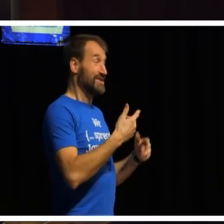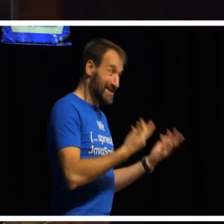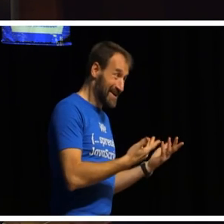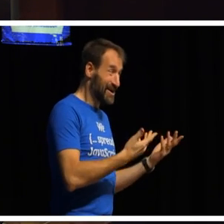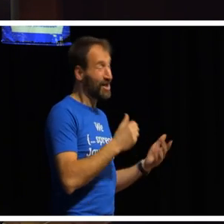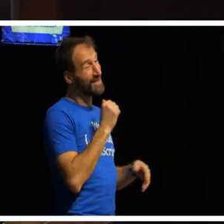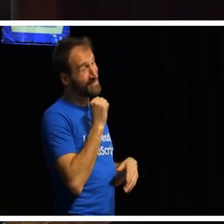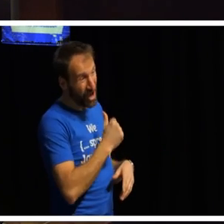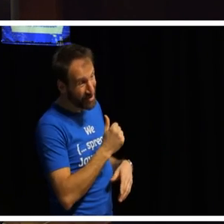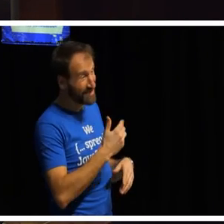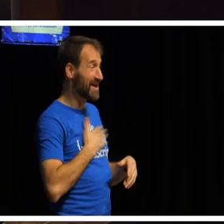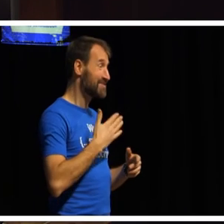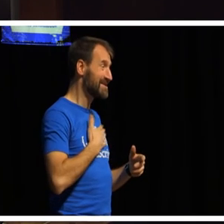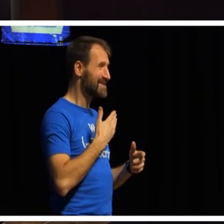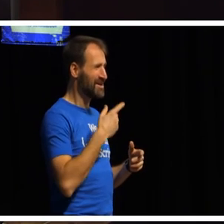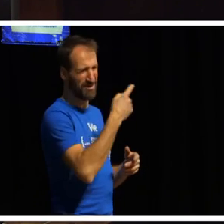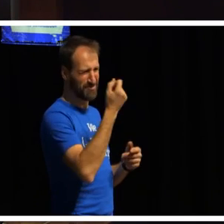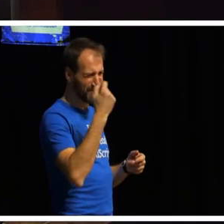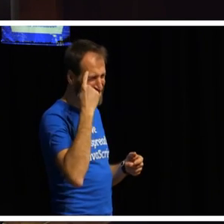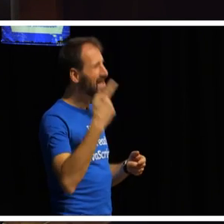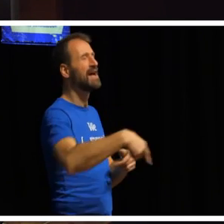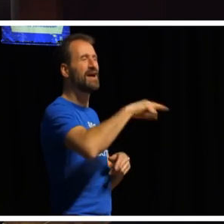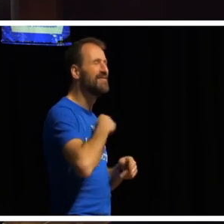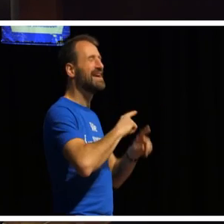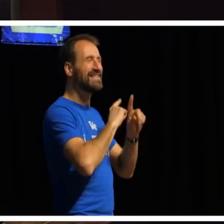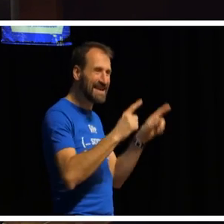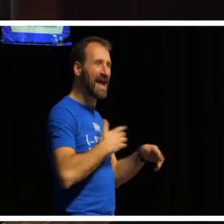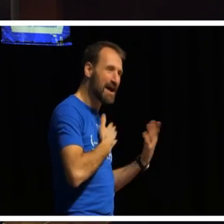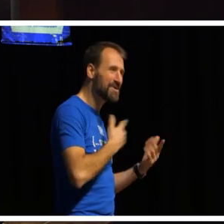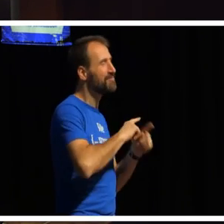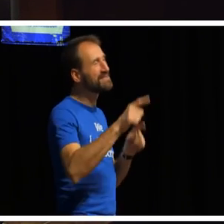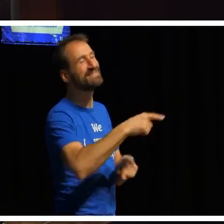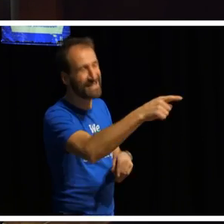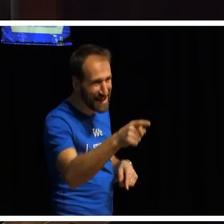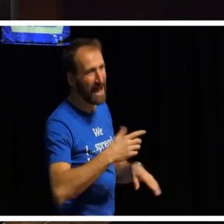That doesn't make sense. We're not happy till you're not happy. No, it's not either.